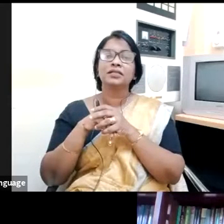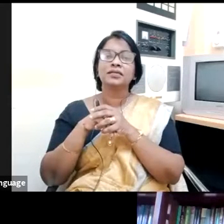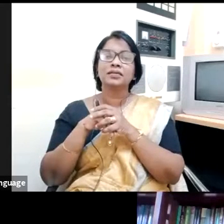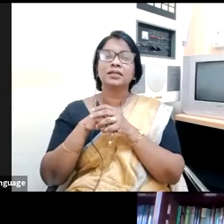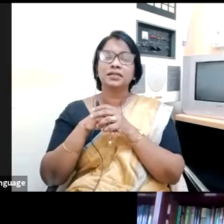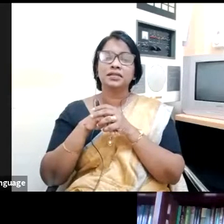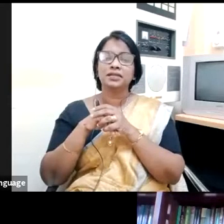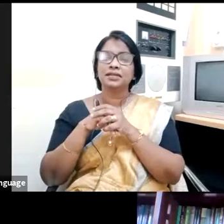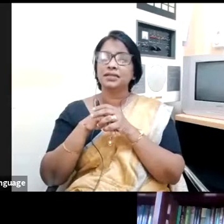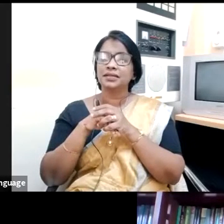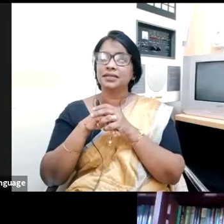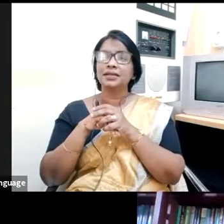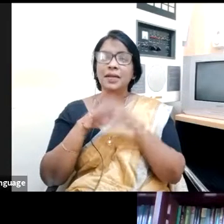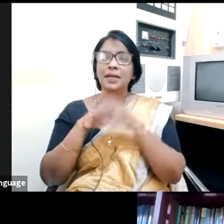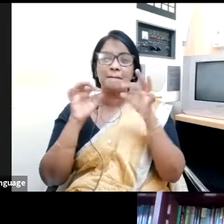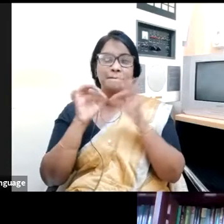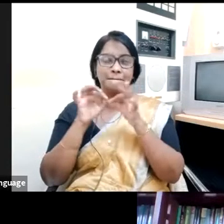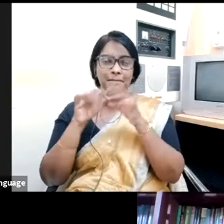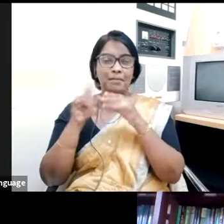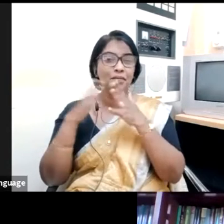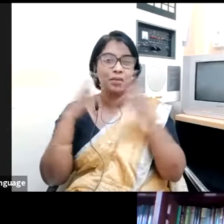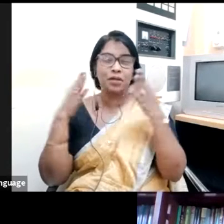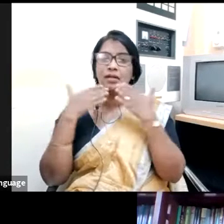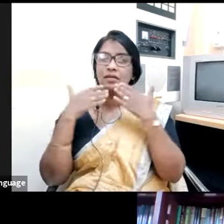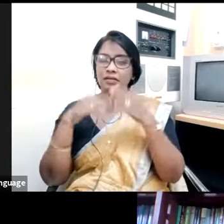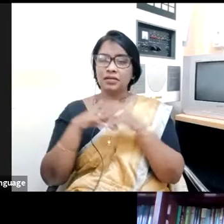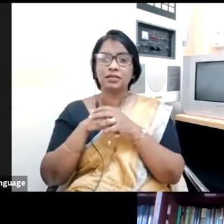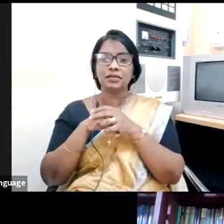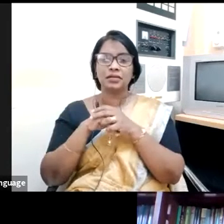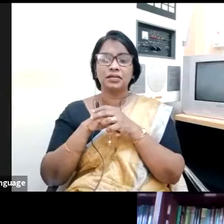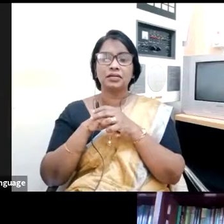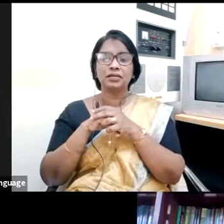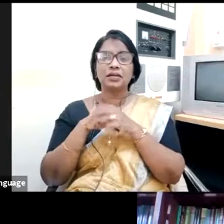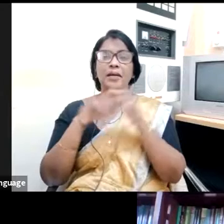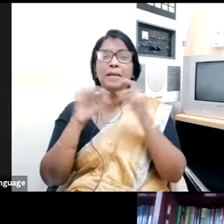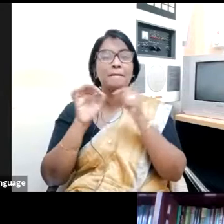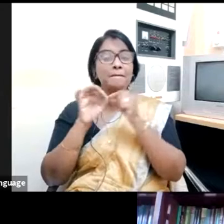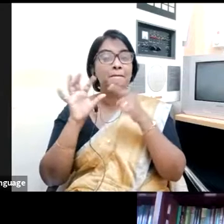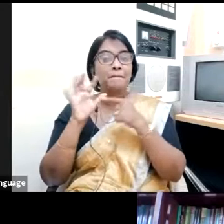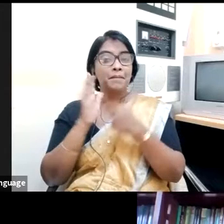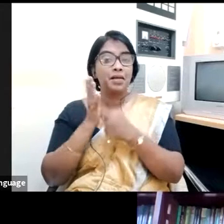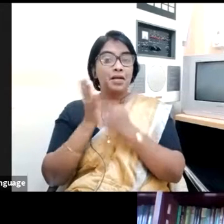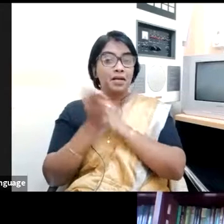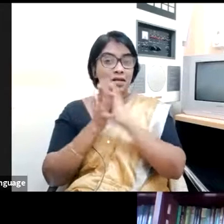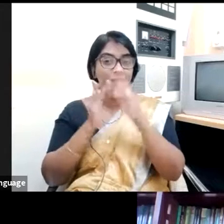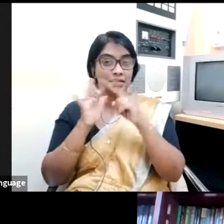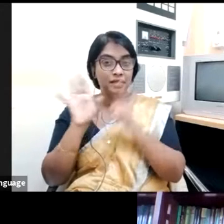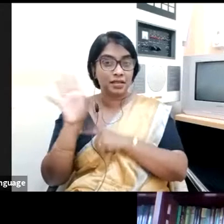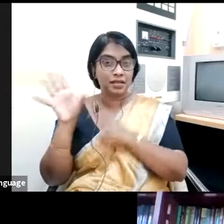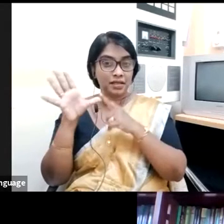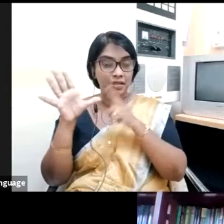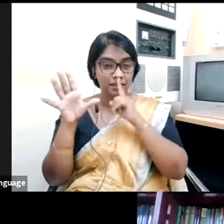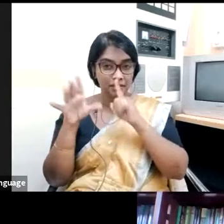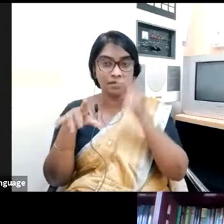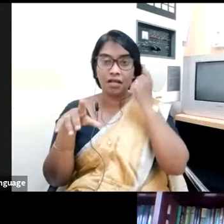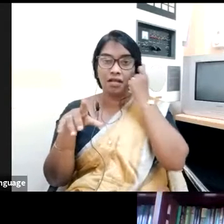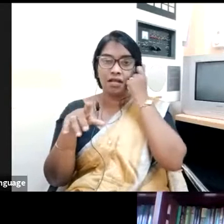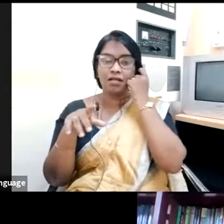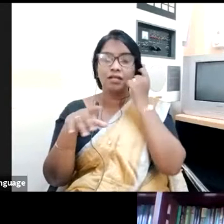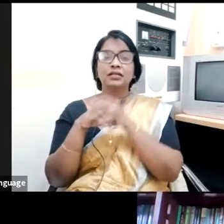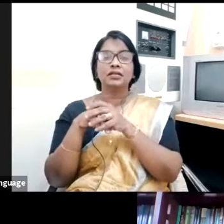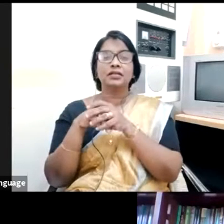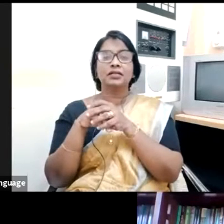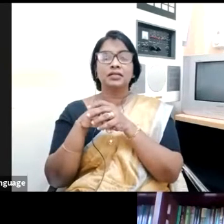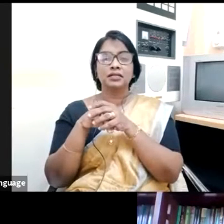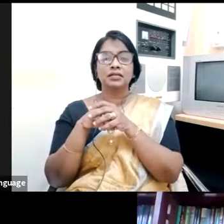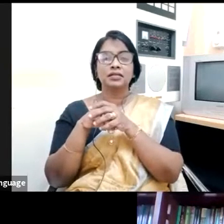what Mr. Dr. Bhatia mentioned. If we understood the science, we